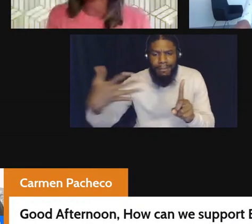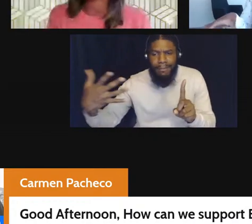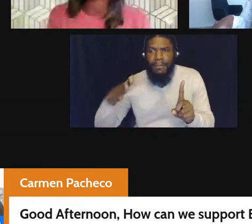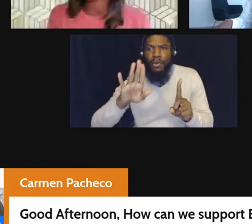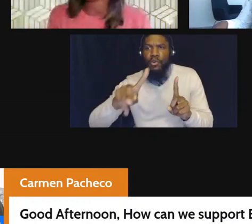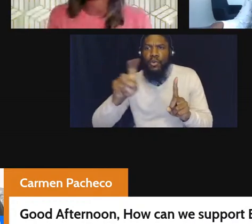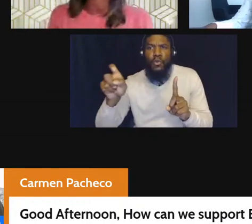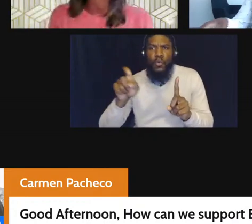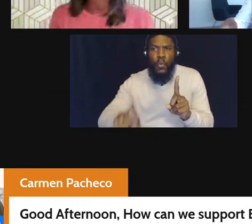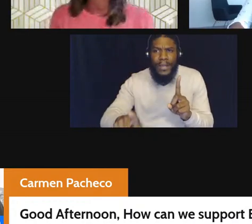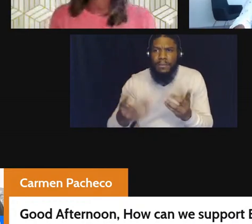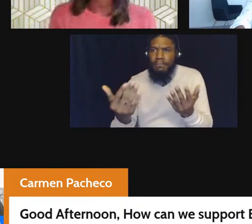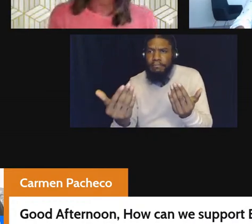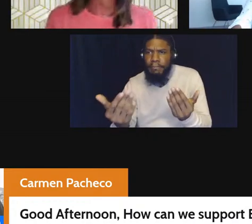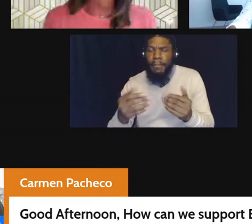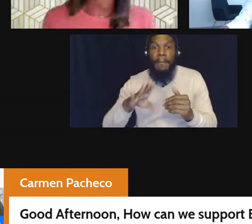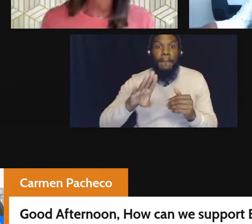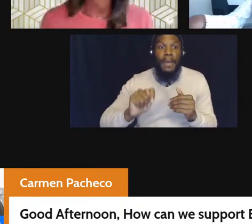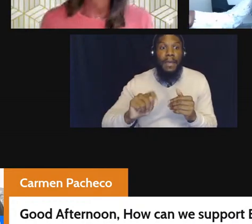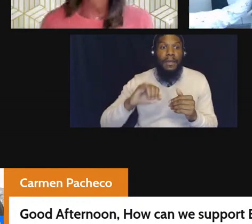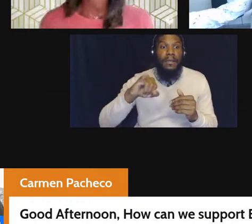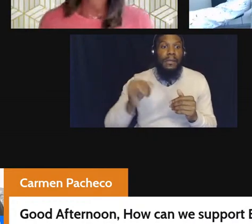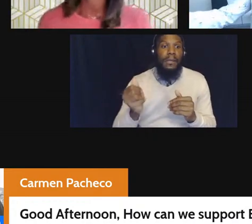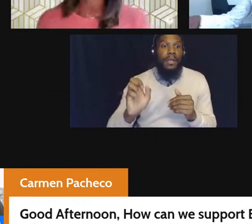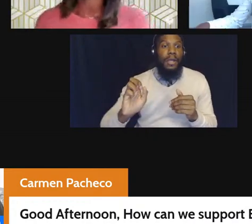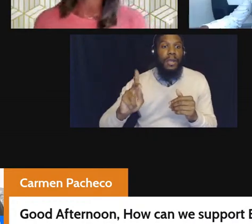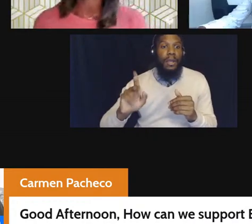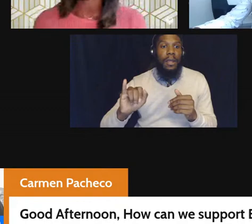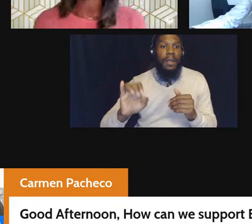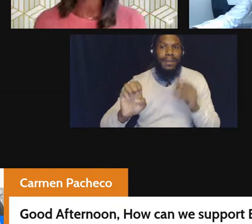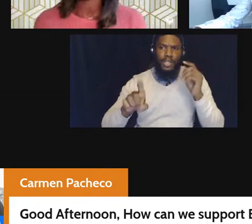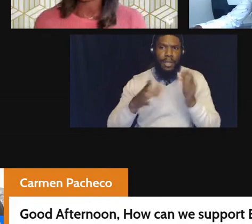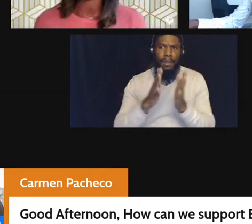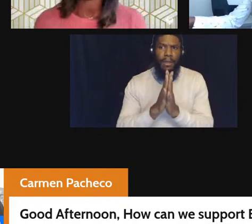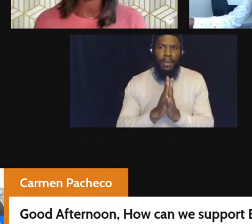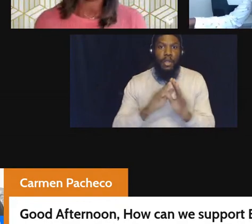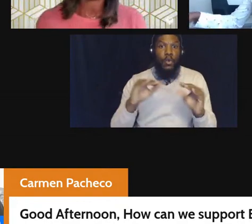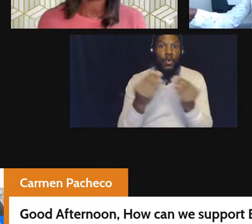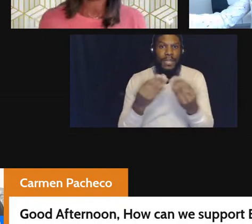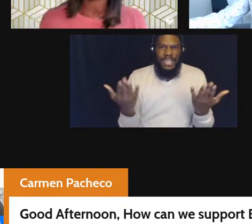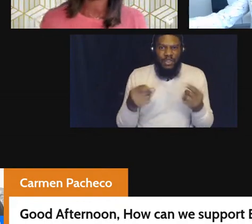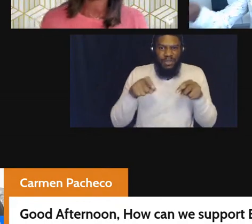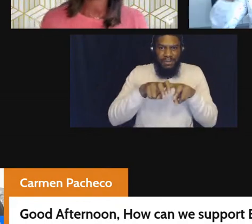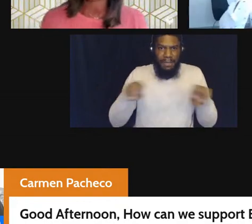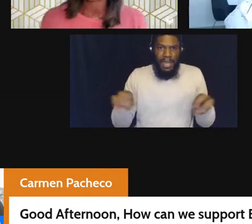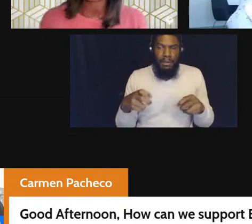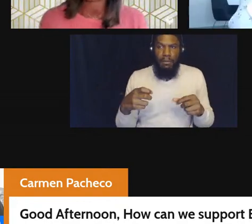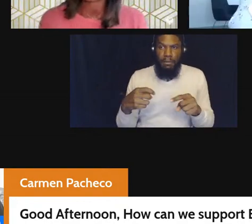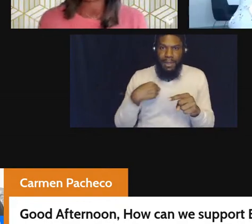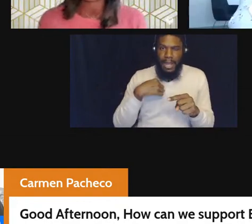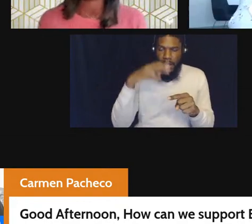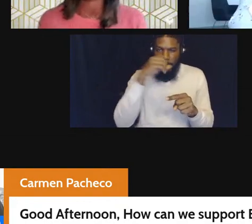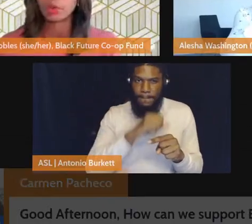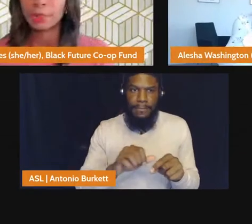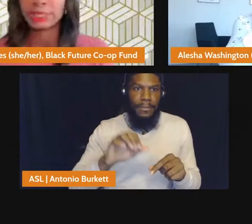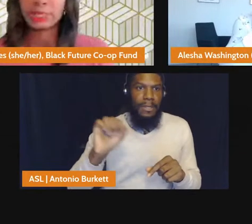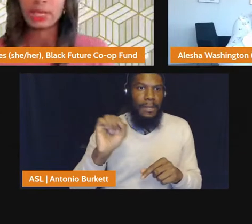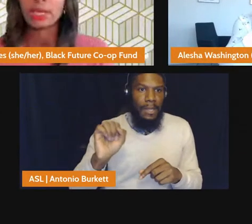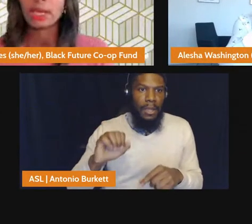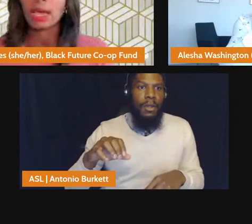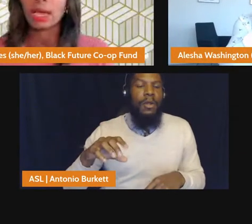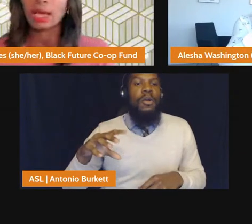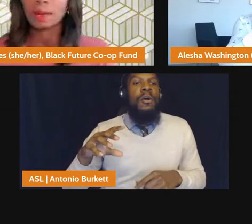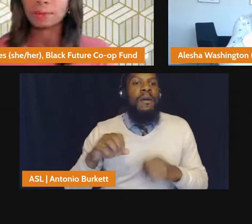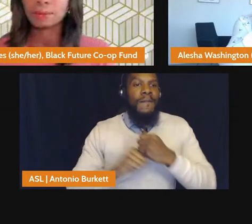expand a little bit more. But Jackie asked, do the organizations on this panel, so I'm assuming that's Seattle Foundation, Washington Women's